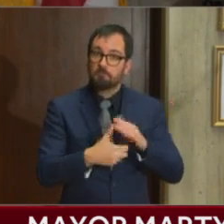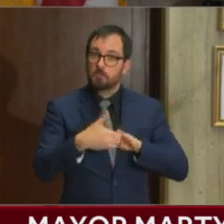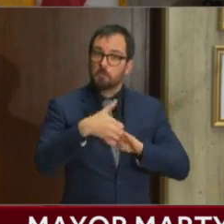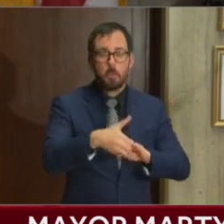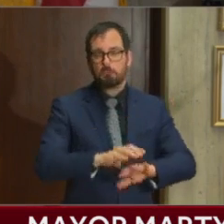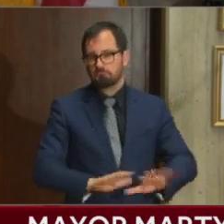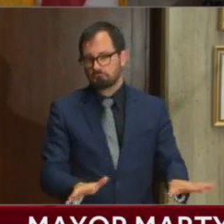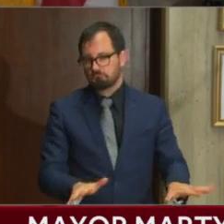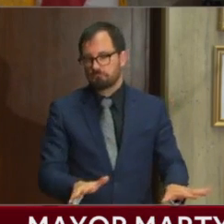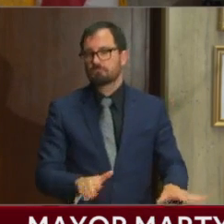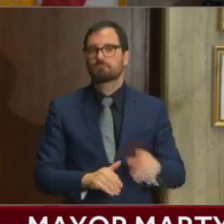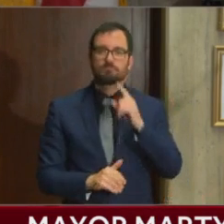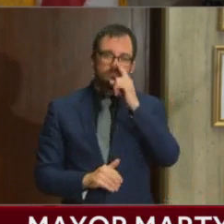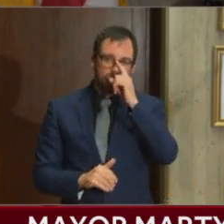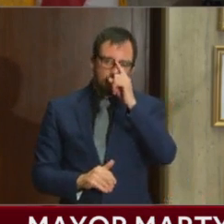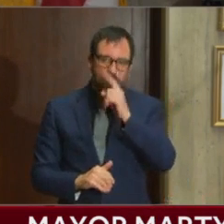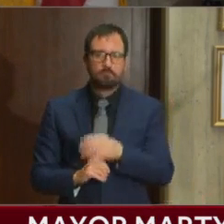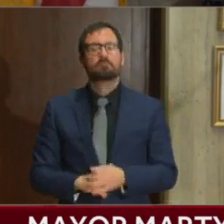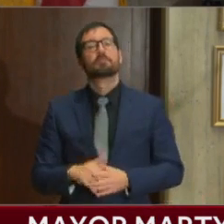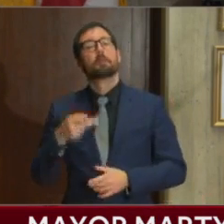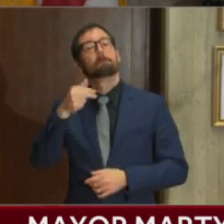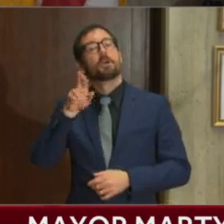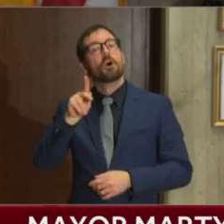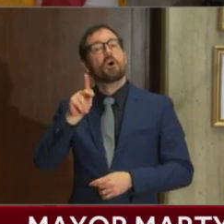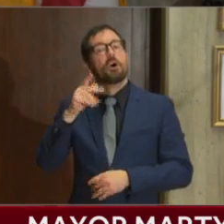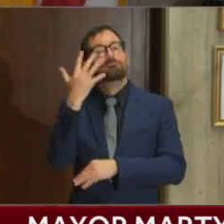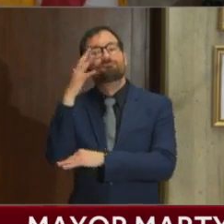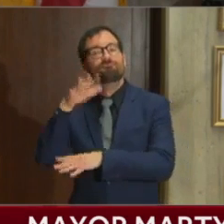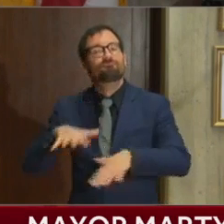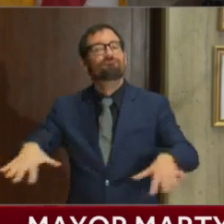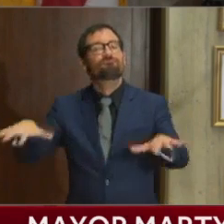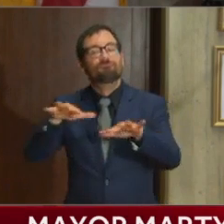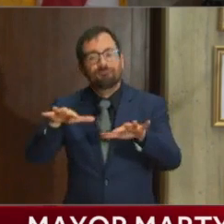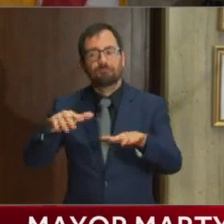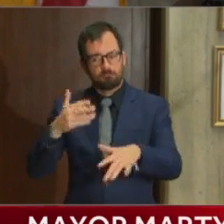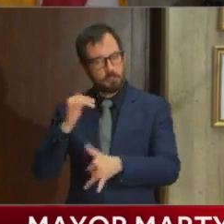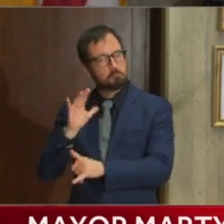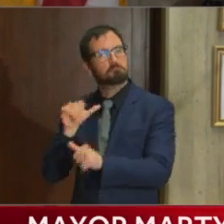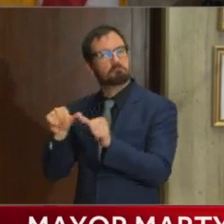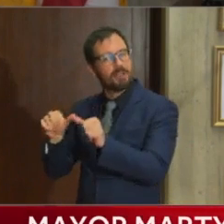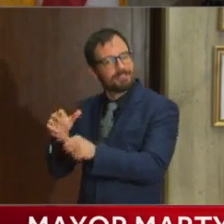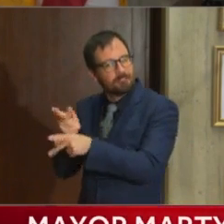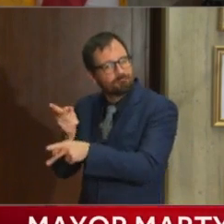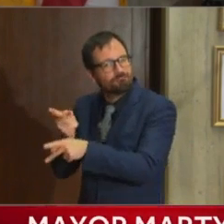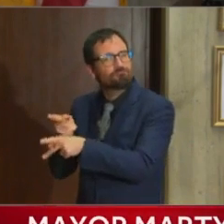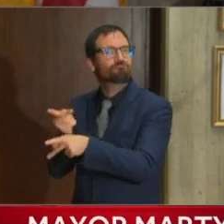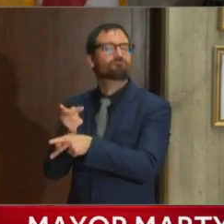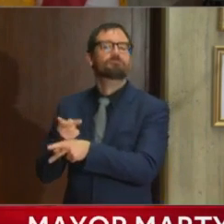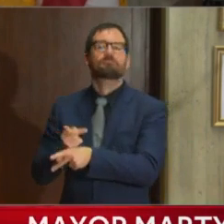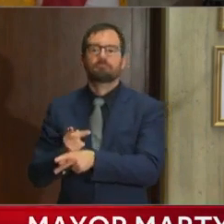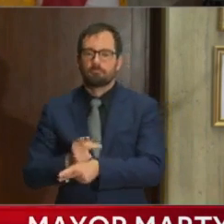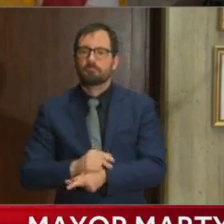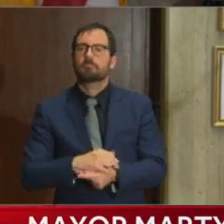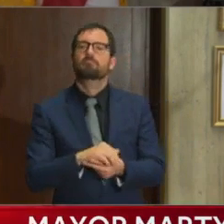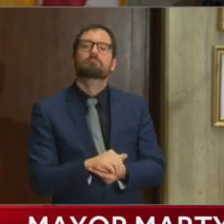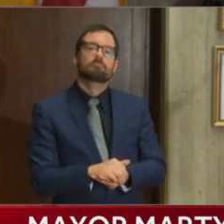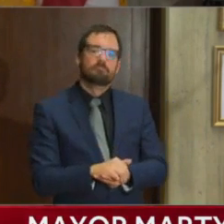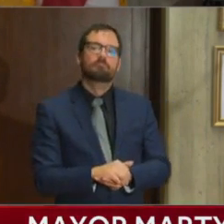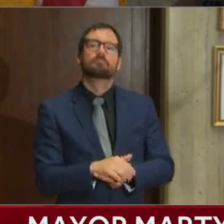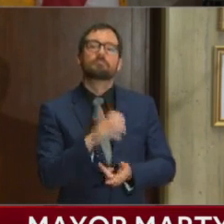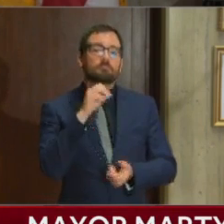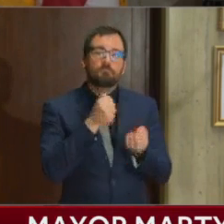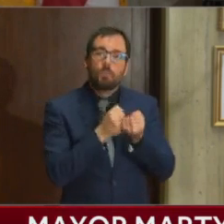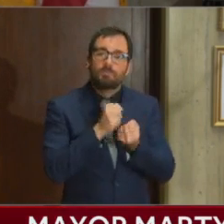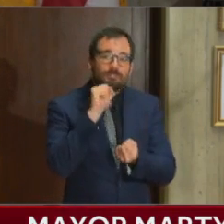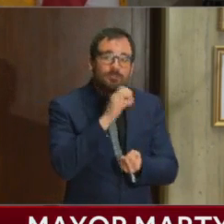families. We're going to keep reaching out to support our seniors. We're going to continue to serve our veterans and our immigrant